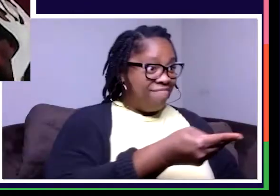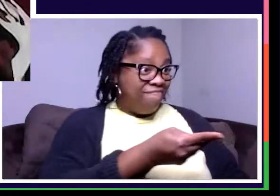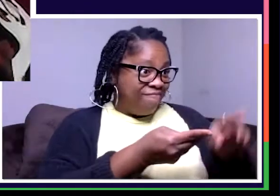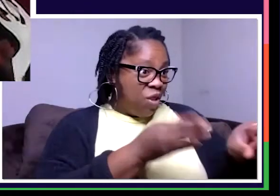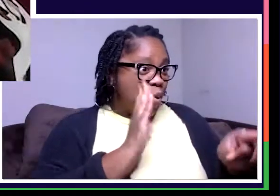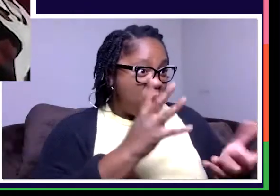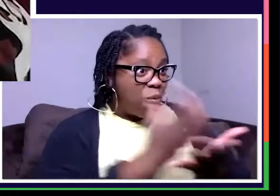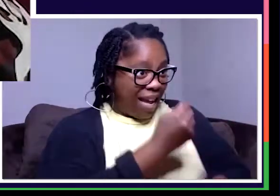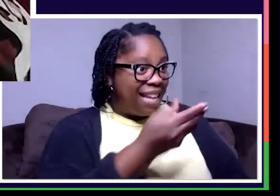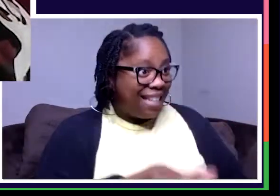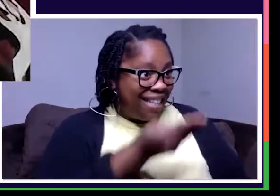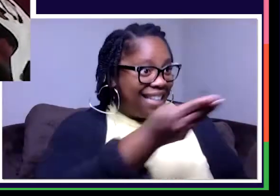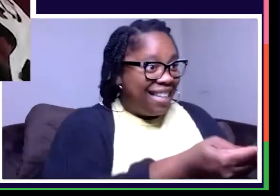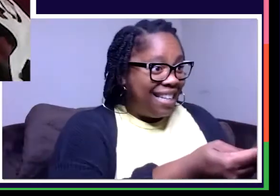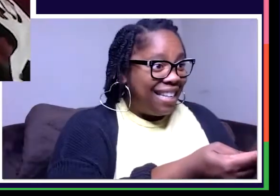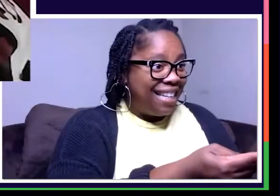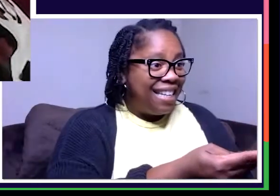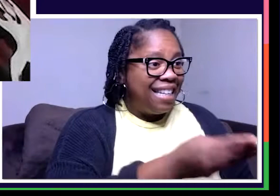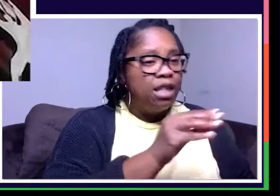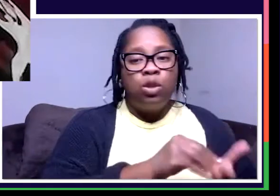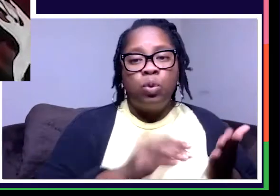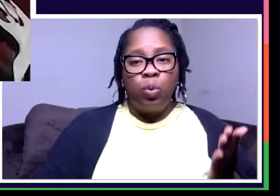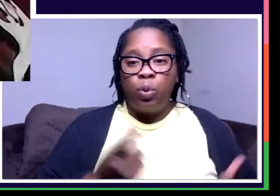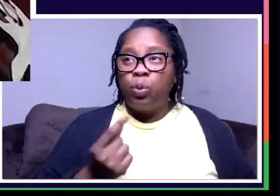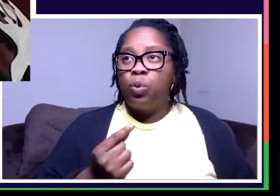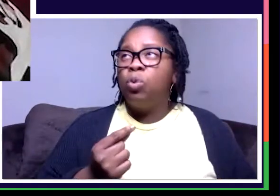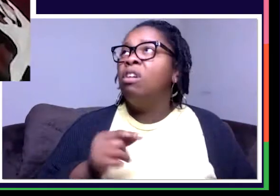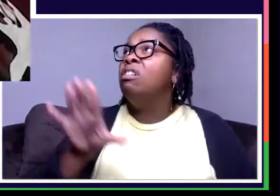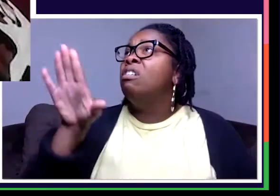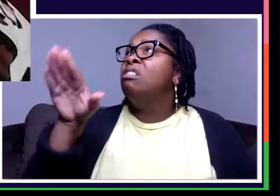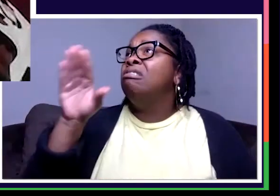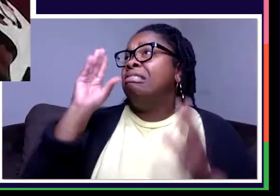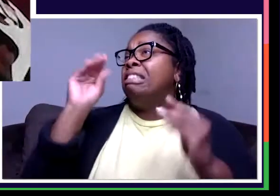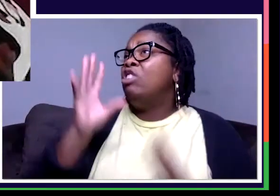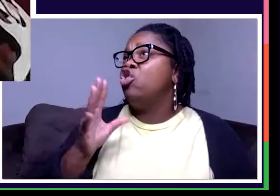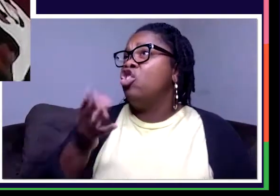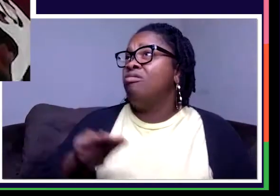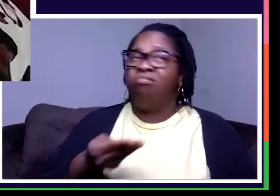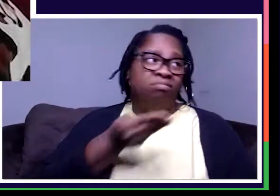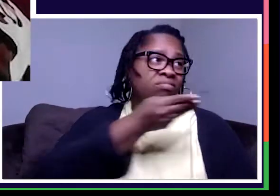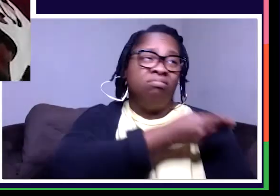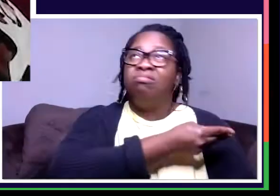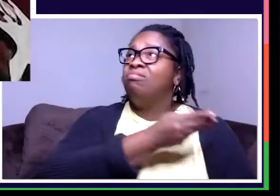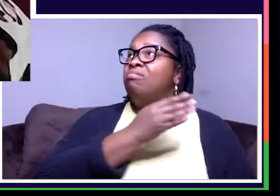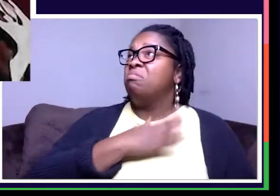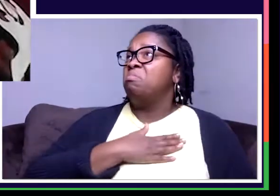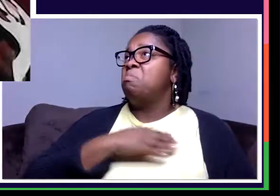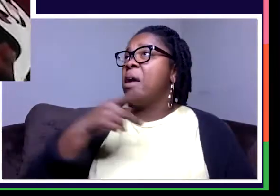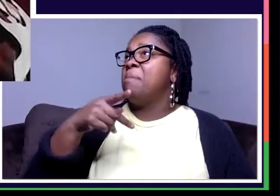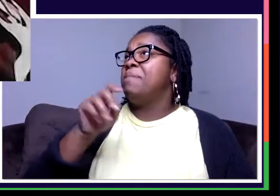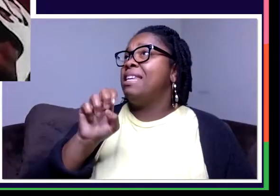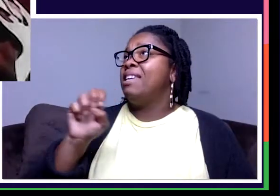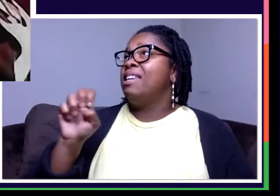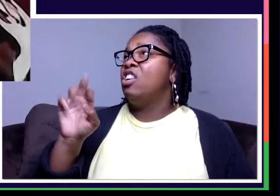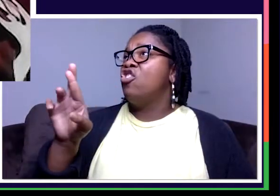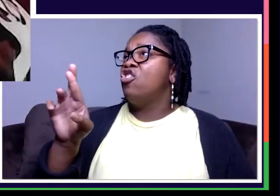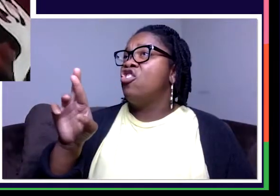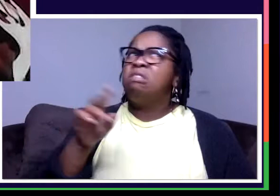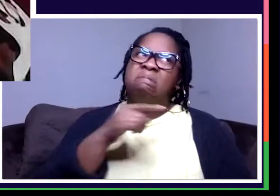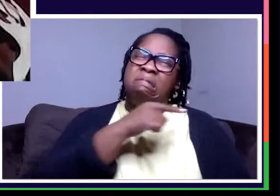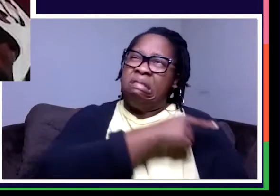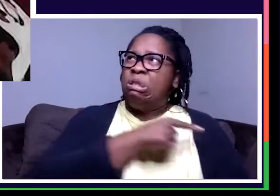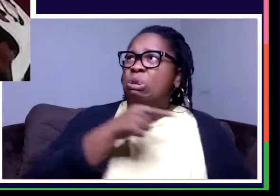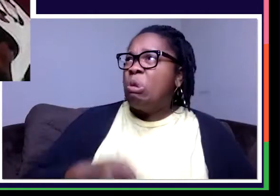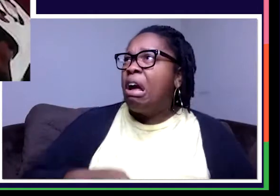hearing this, the student asked if he could give his gift card to a peer. He said he knew this